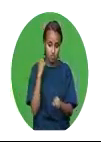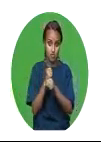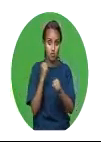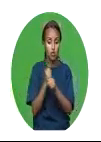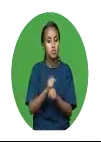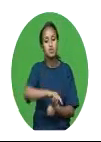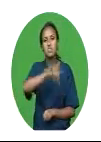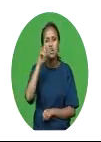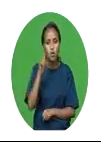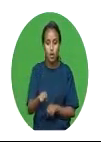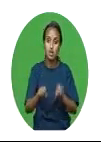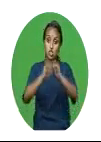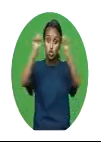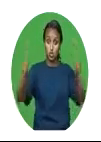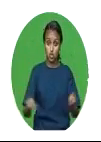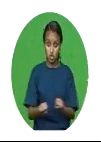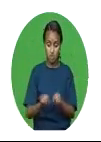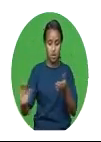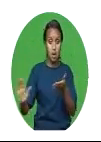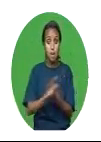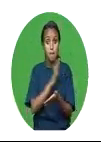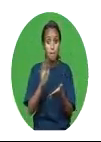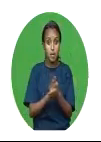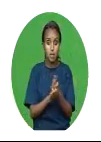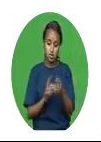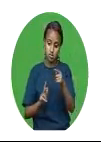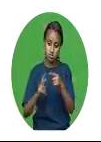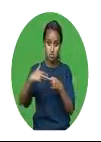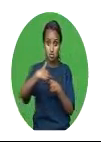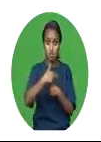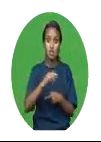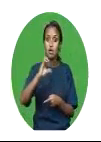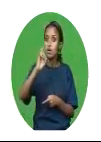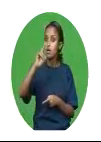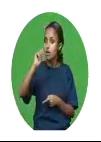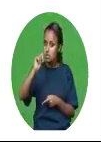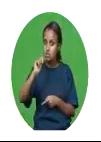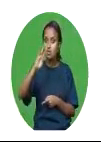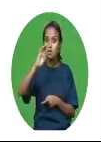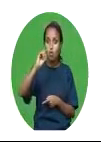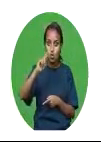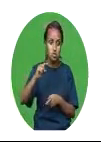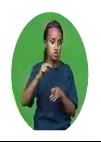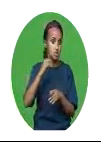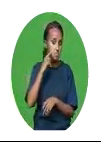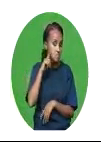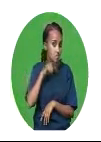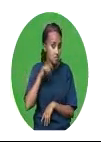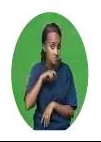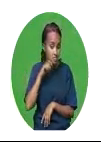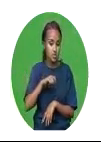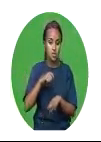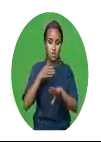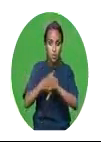the required shape. Paper, cardboards, plastics, wood,